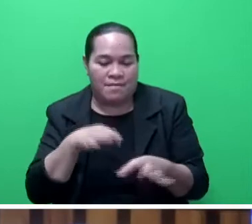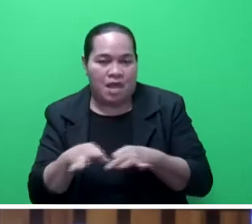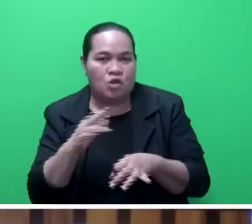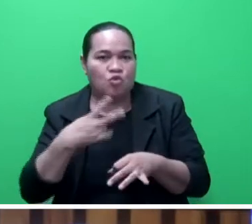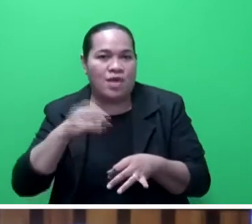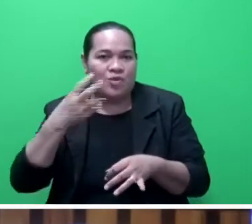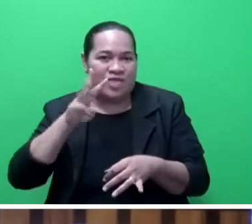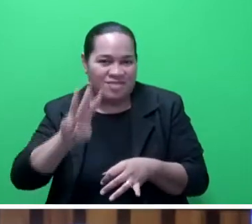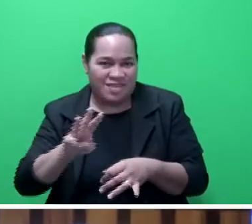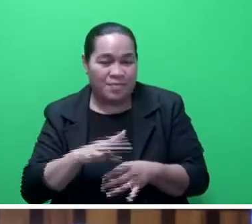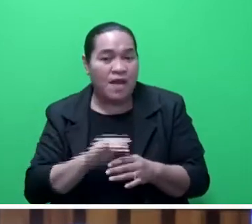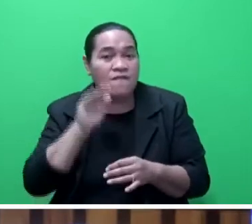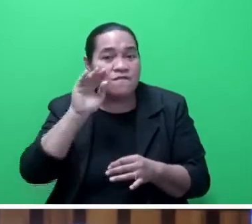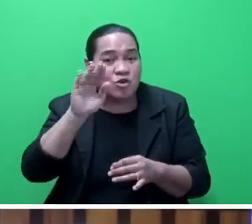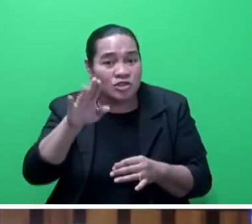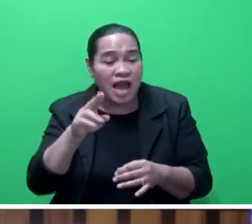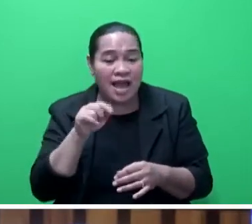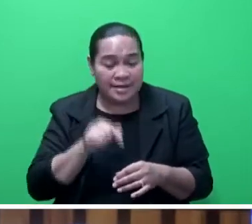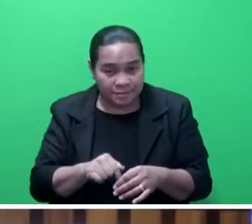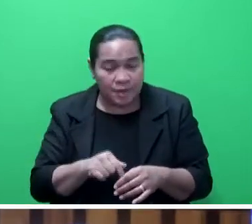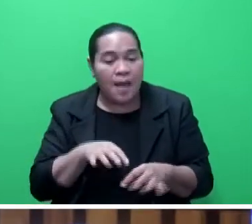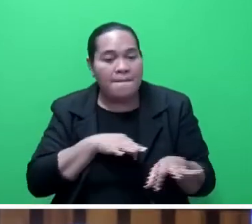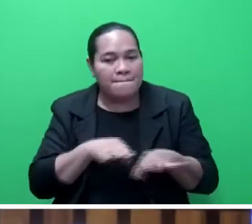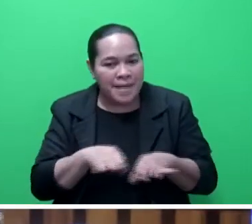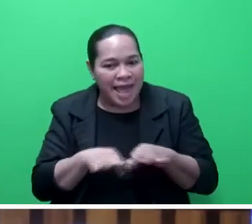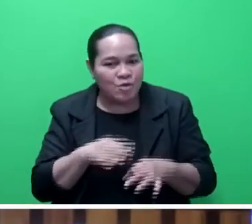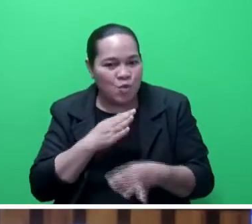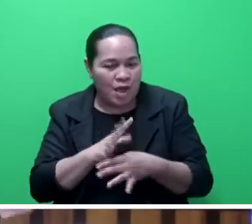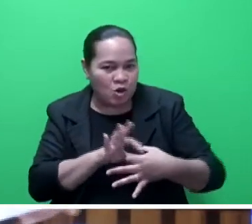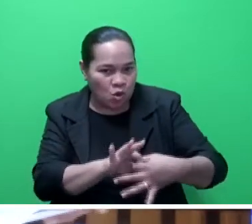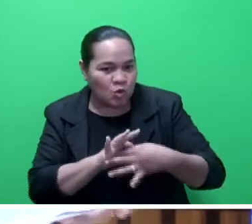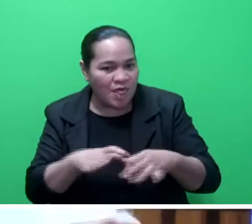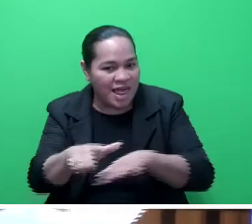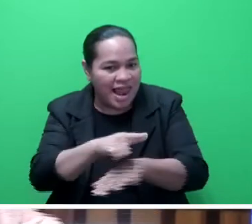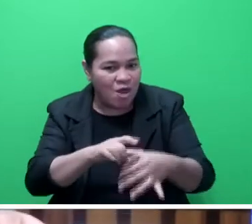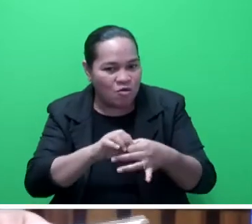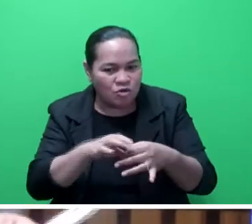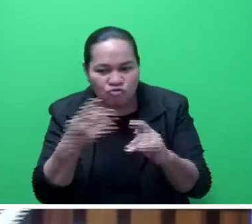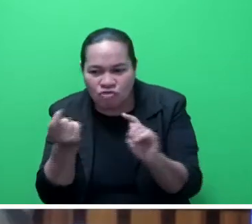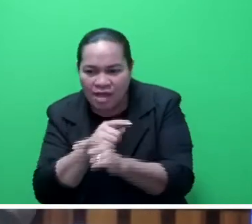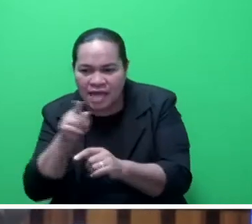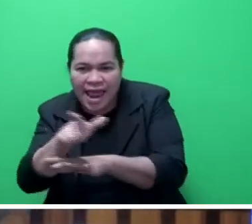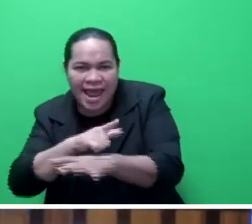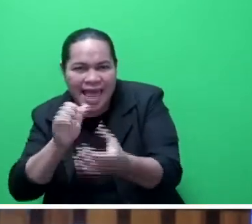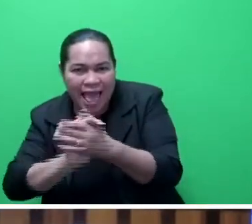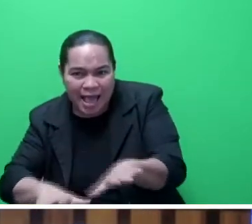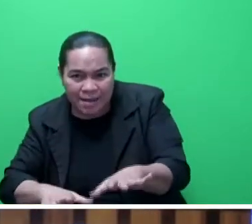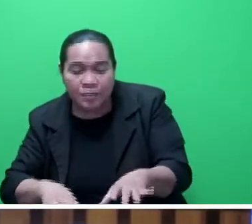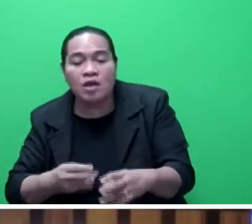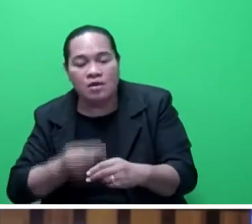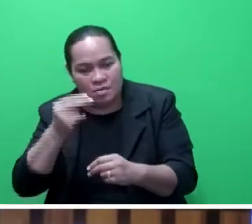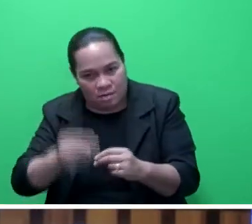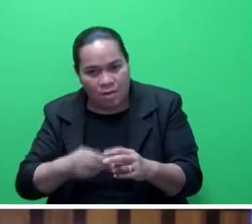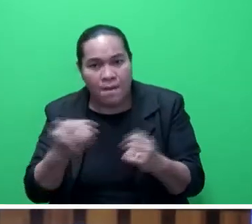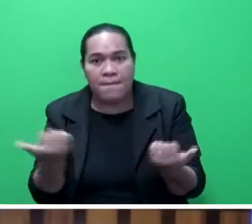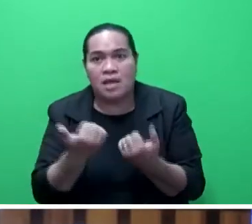In the future, sir, FSC plans to continue to work closely with the landowning units to convert idle flat lands, a lot of which is there in Vanua